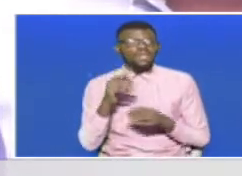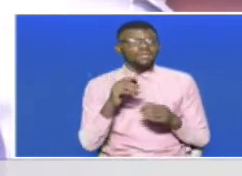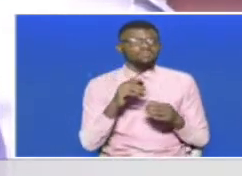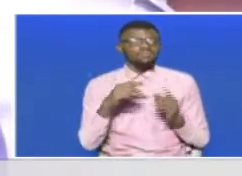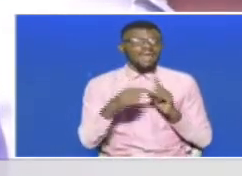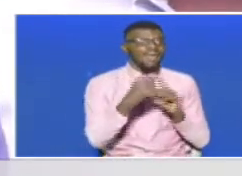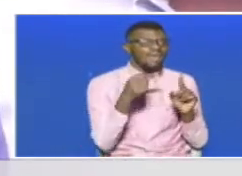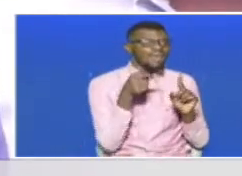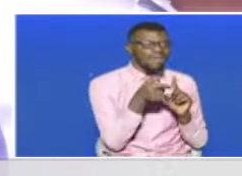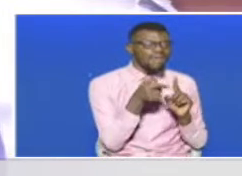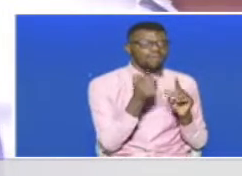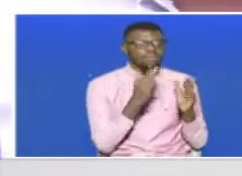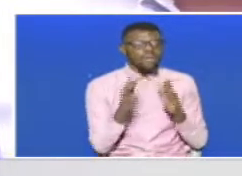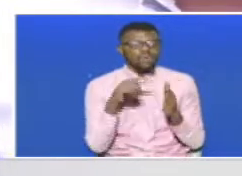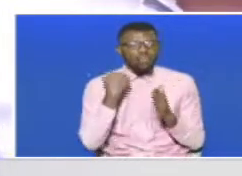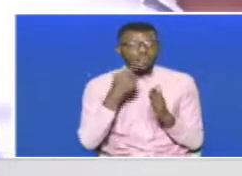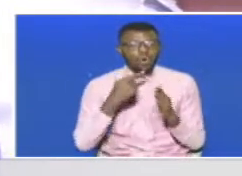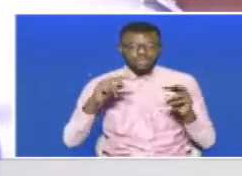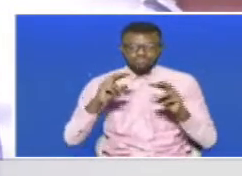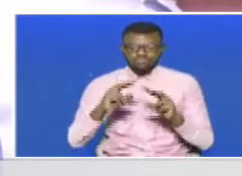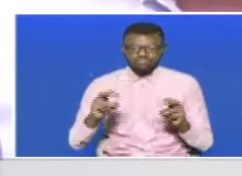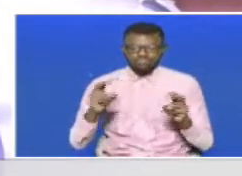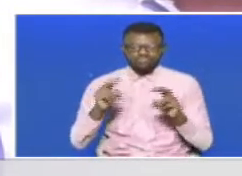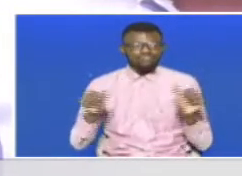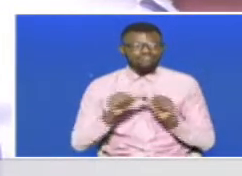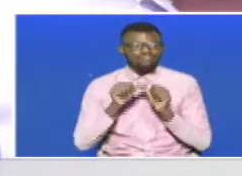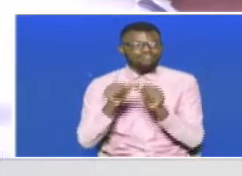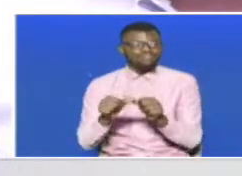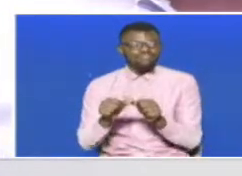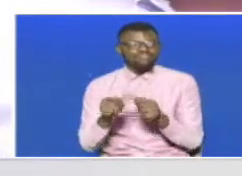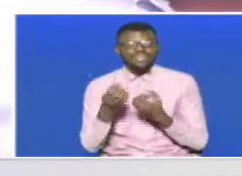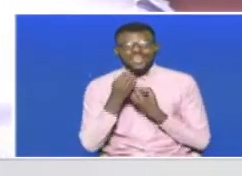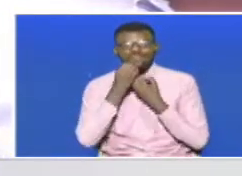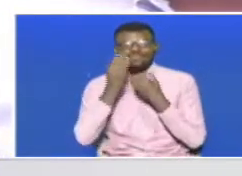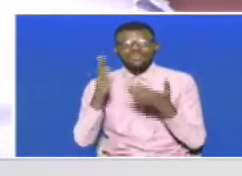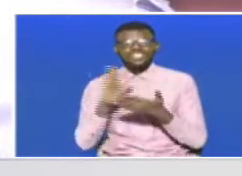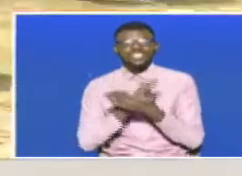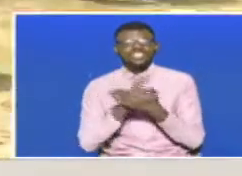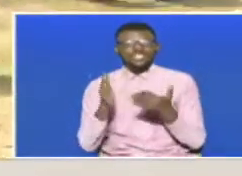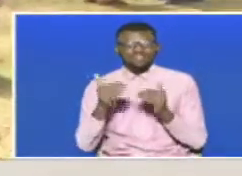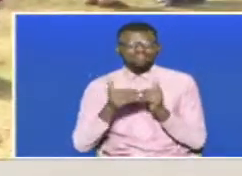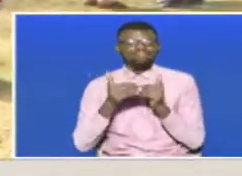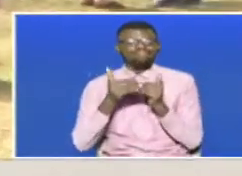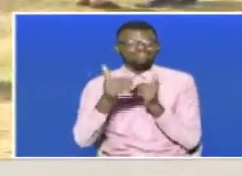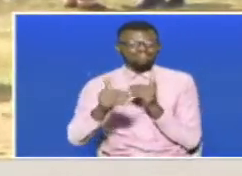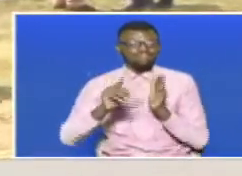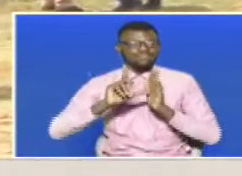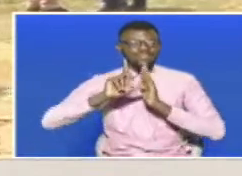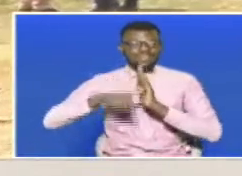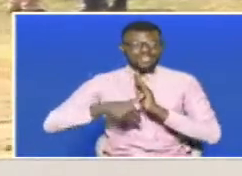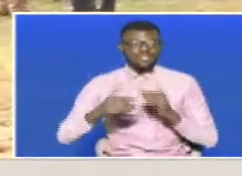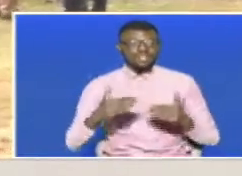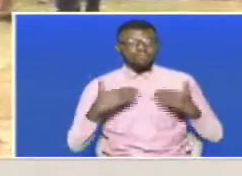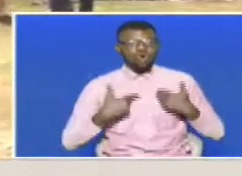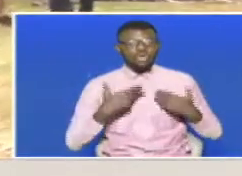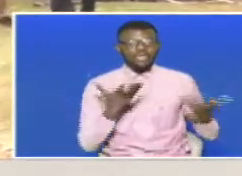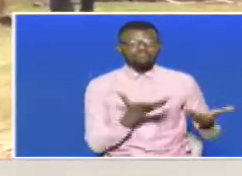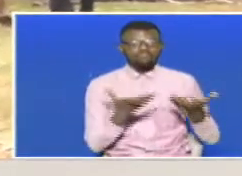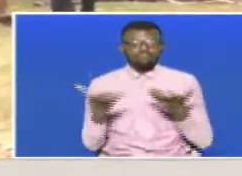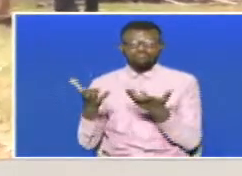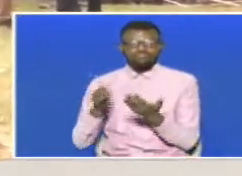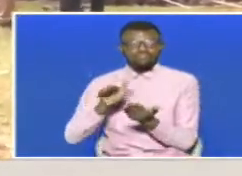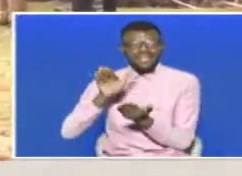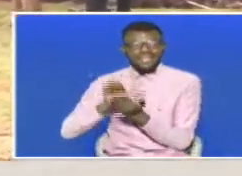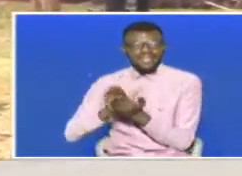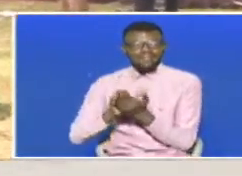murder. Investigations are in a very preliminary stage. We'll share the information with you at a later stage. Mili ya marehemu imehifadhiwa katika chumba